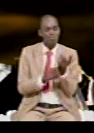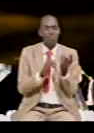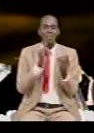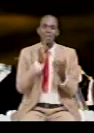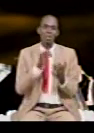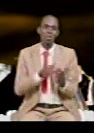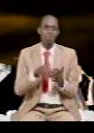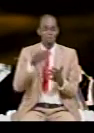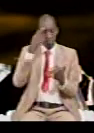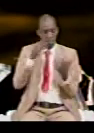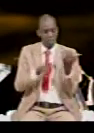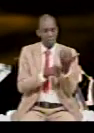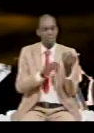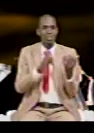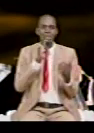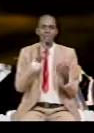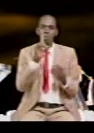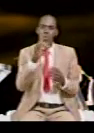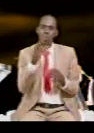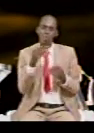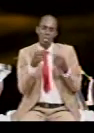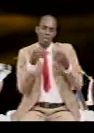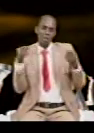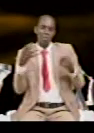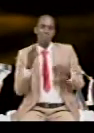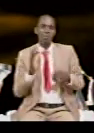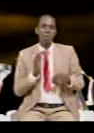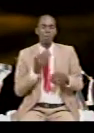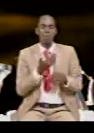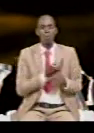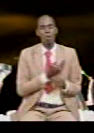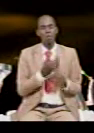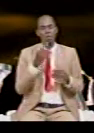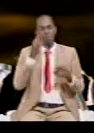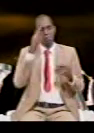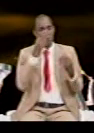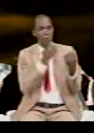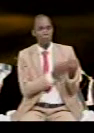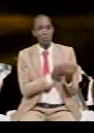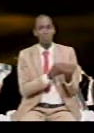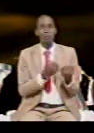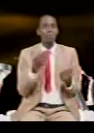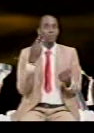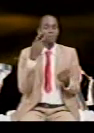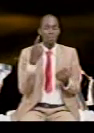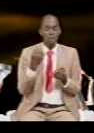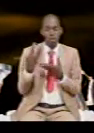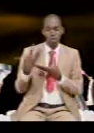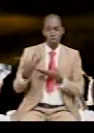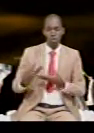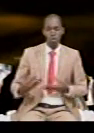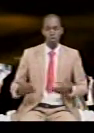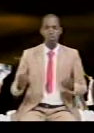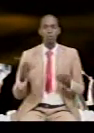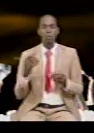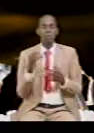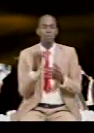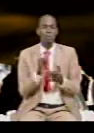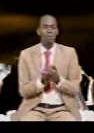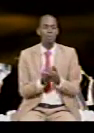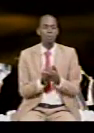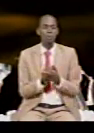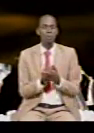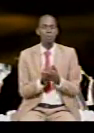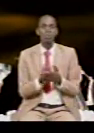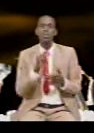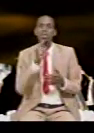of our faith. And so the flesh is weak, but the antidote, the solution, the what will grant us the victory,